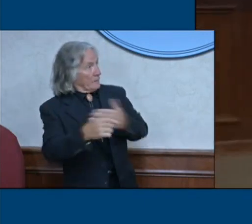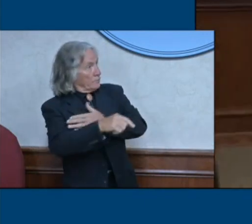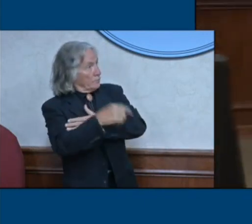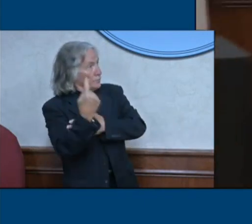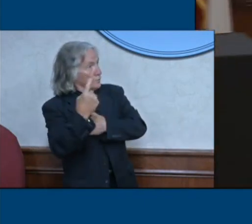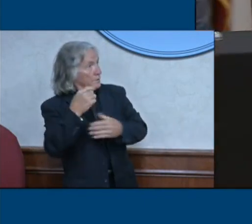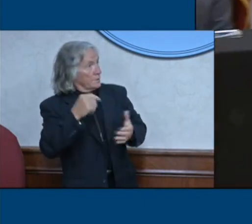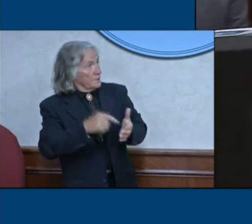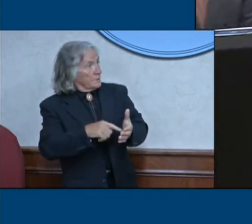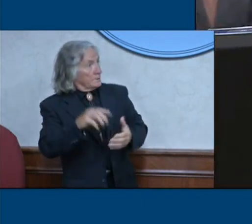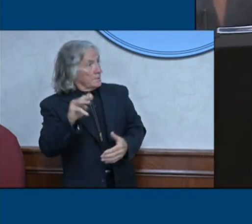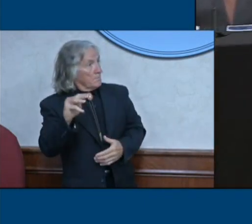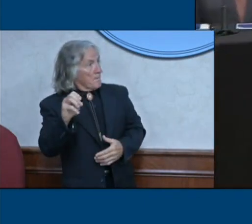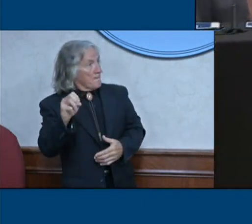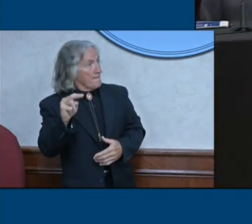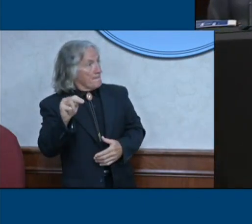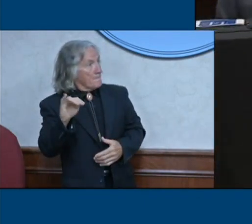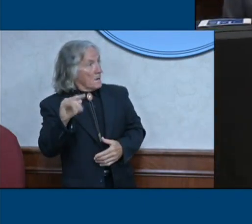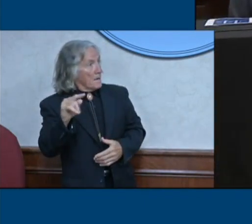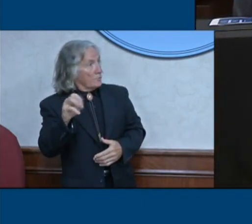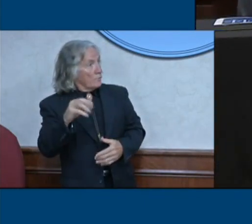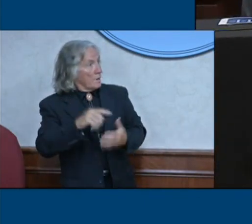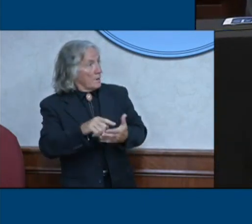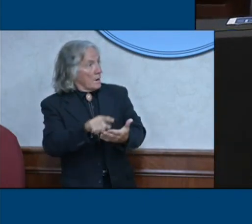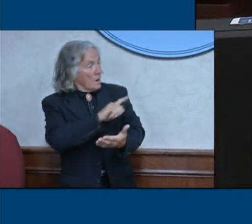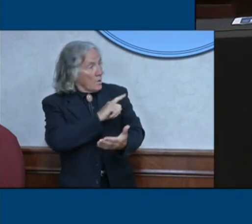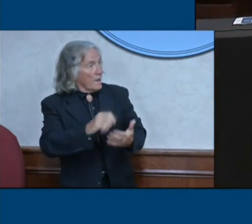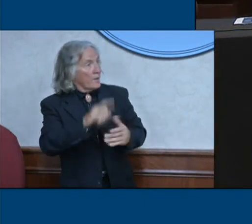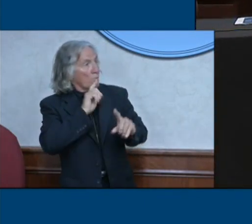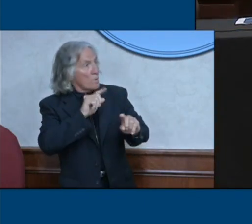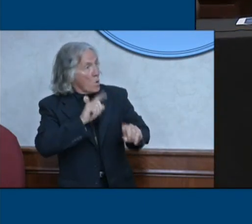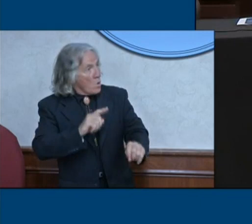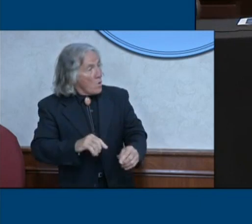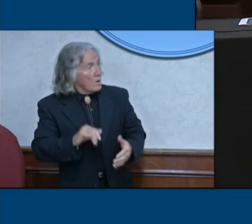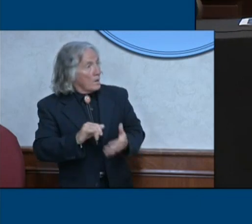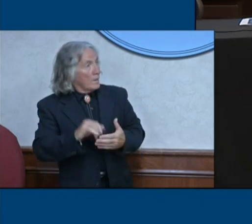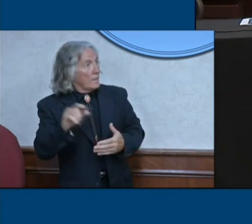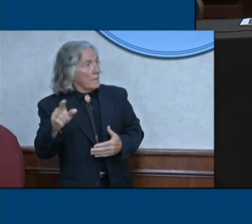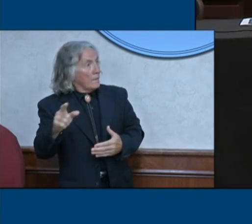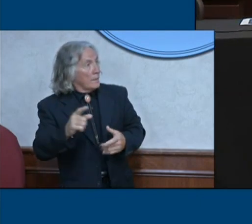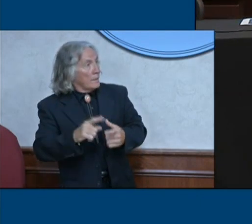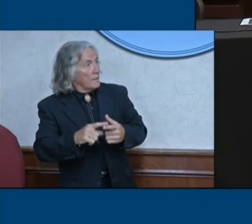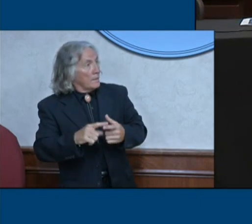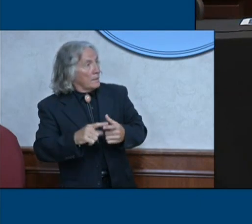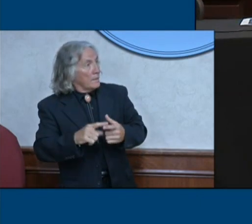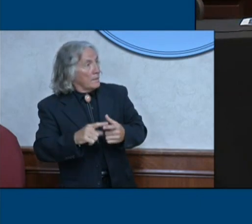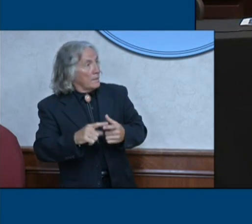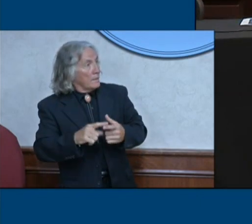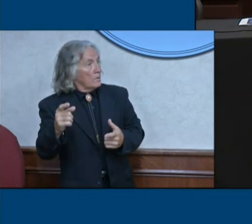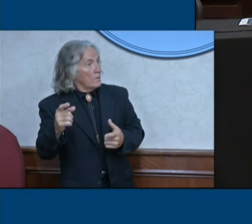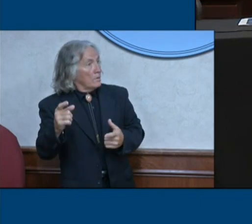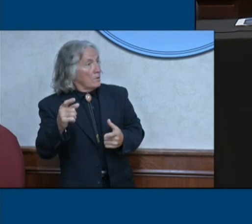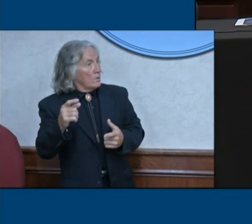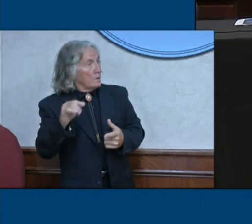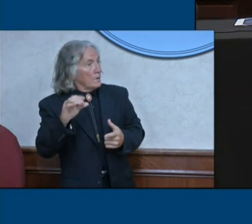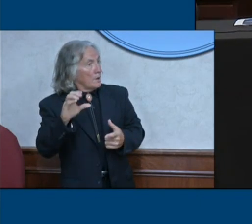Governor, today the monitors in the foster care lawsuit filed a big report with Judge Janice Graham-Jack. You know, the state